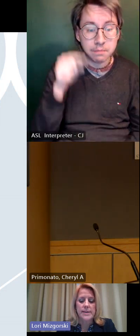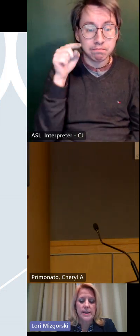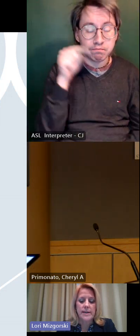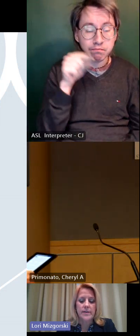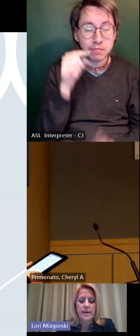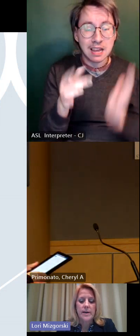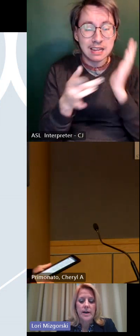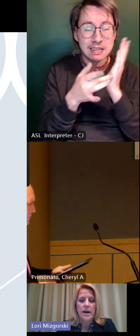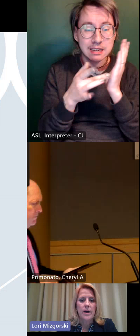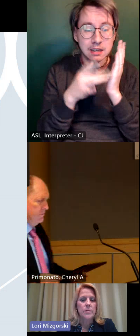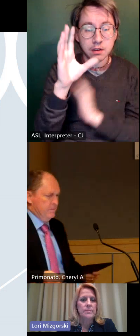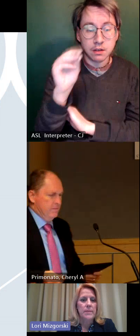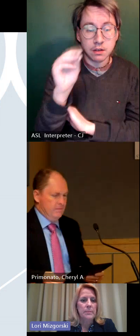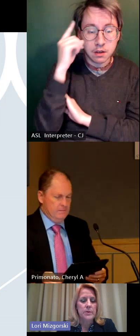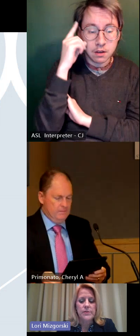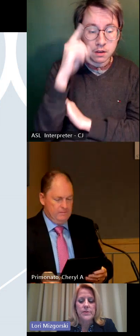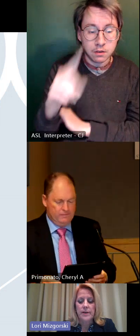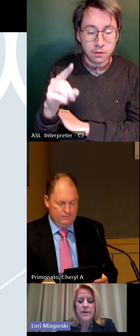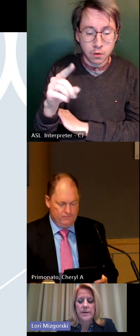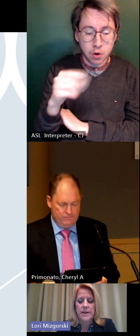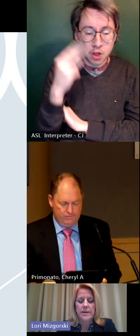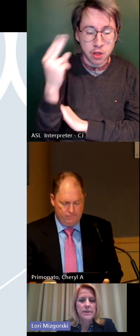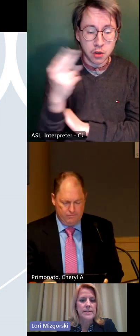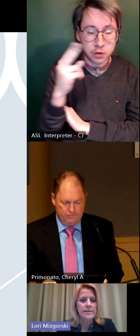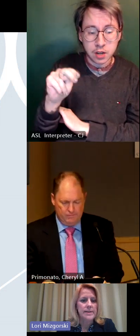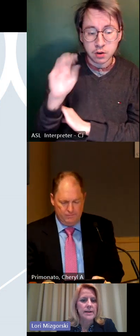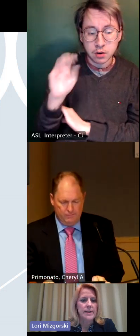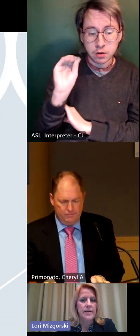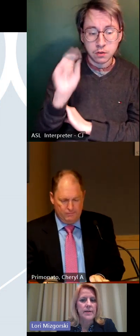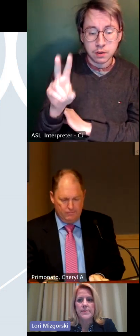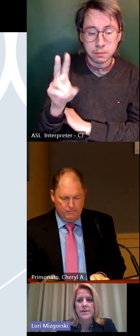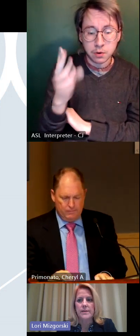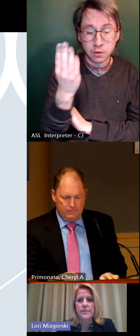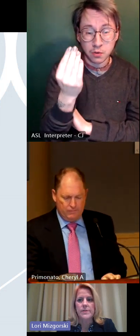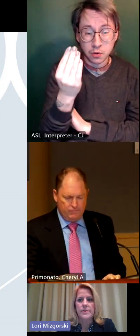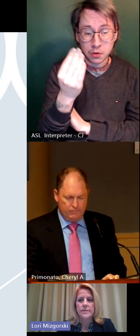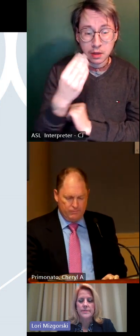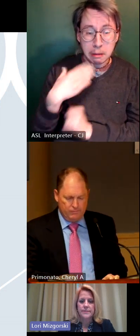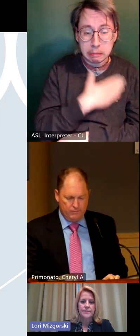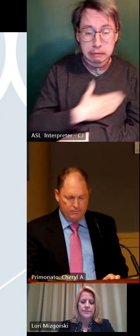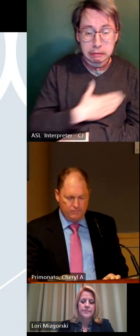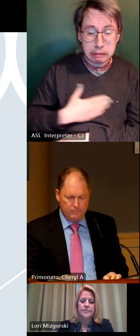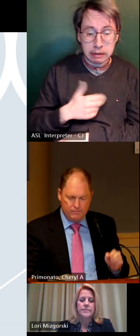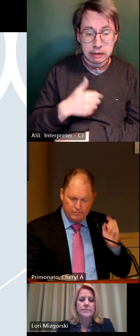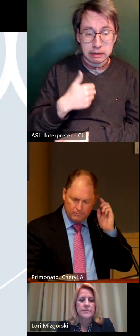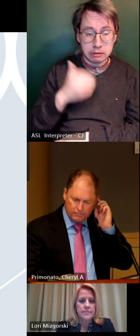November 14th. Would members of the committee please identify themselves?